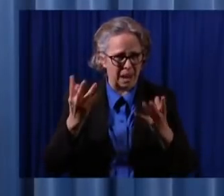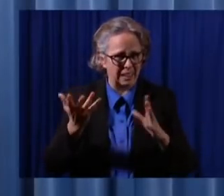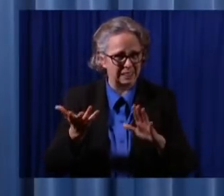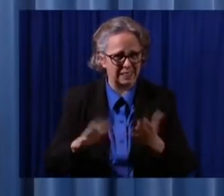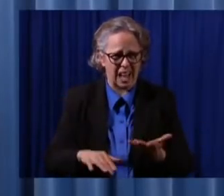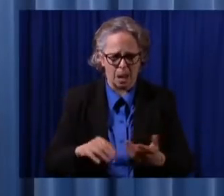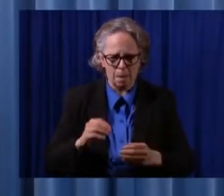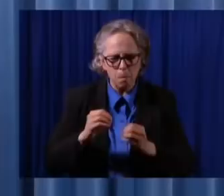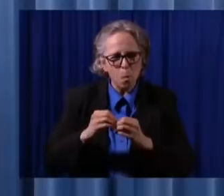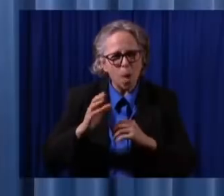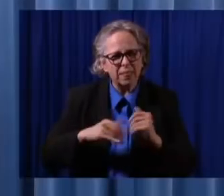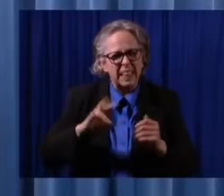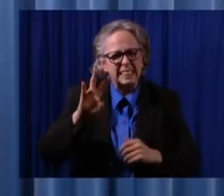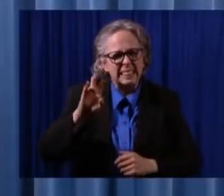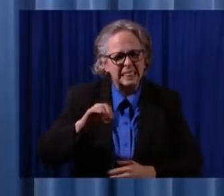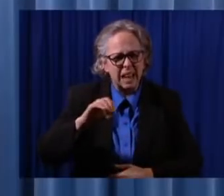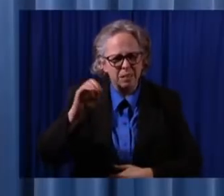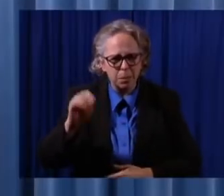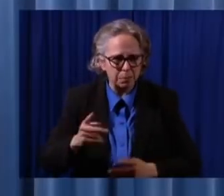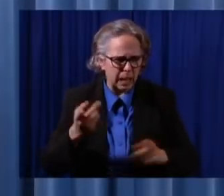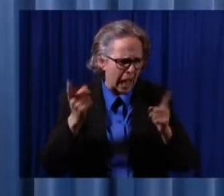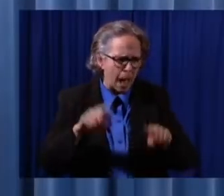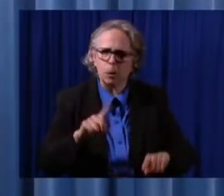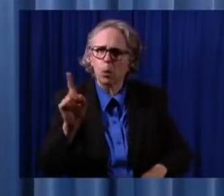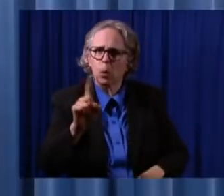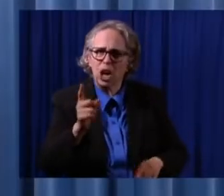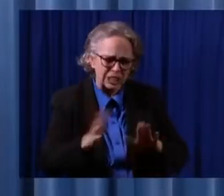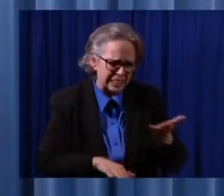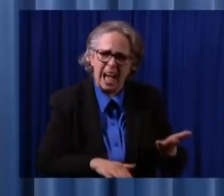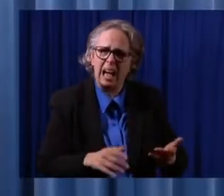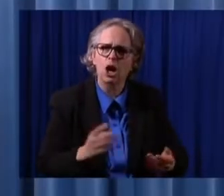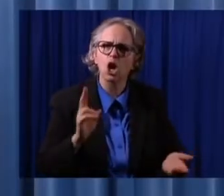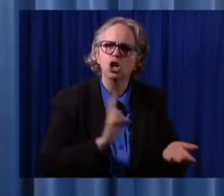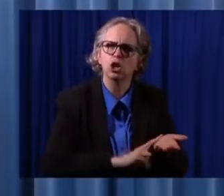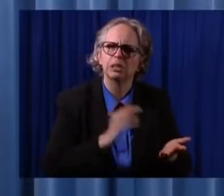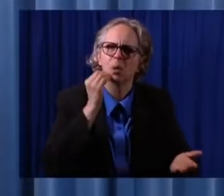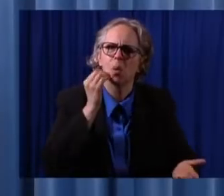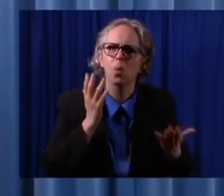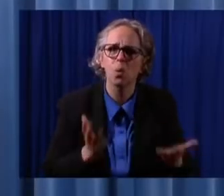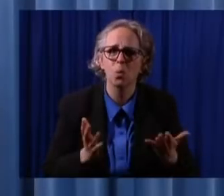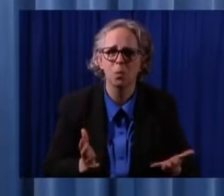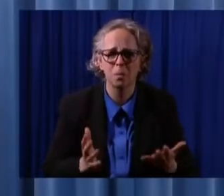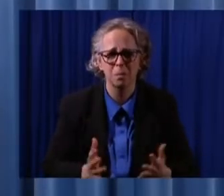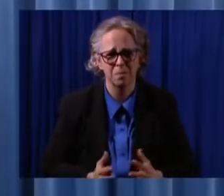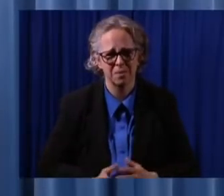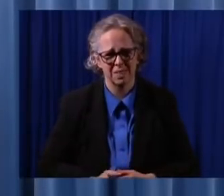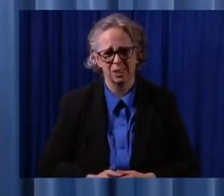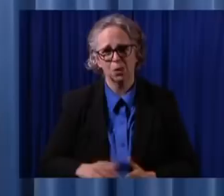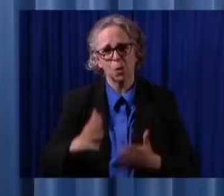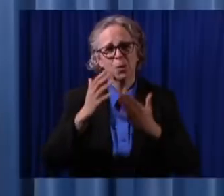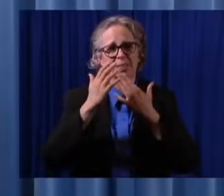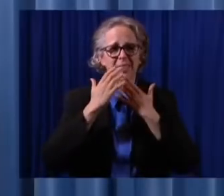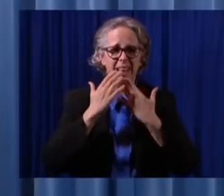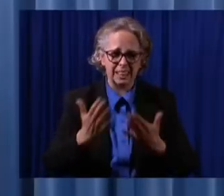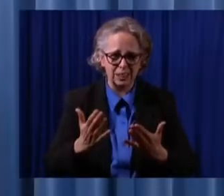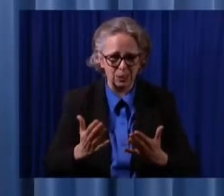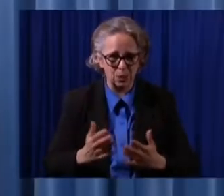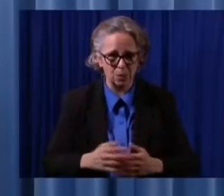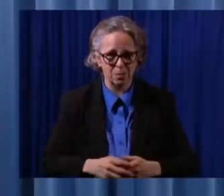to do everything we can to keep the COVID out of those nursing homes. So thank you very much. We look forward to seeing everybody, barring